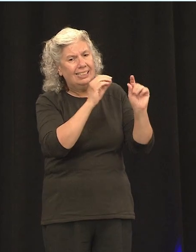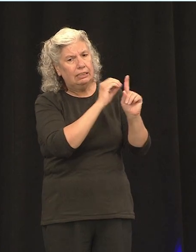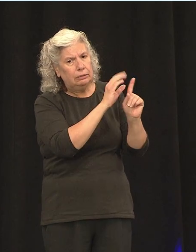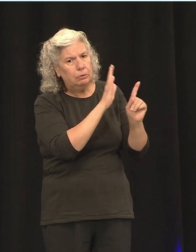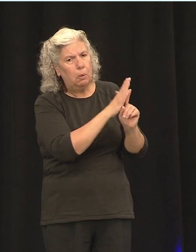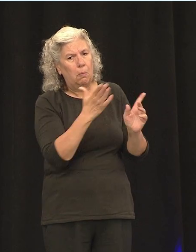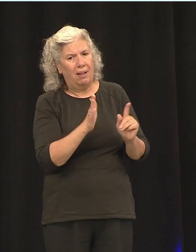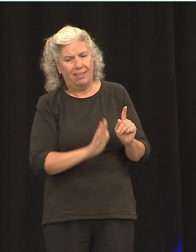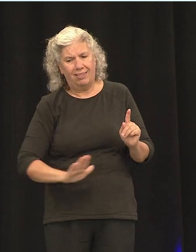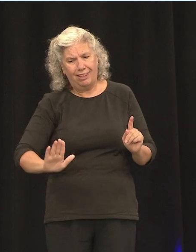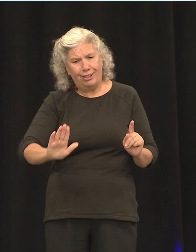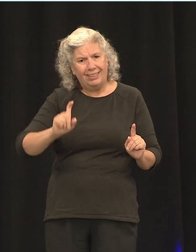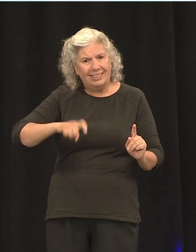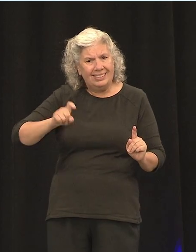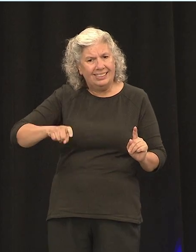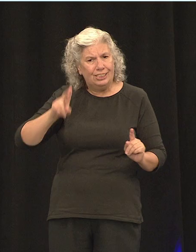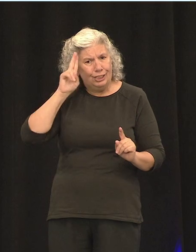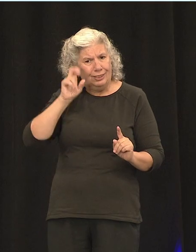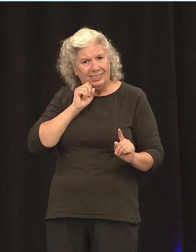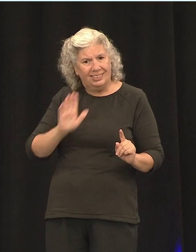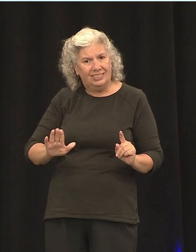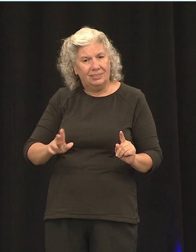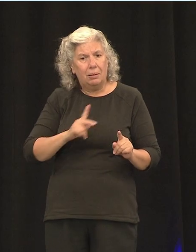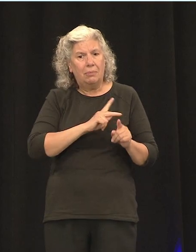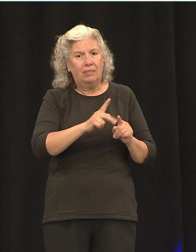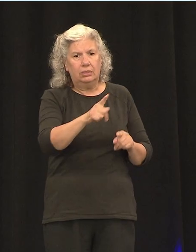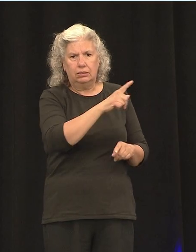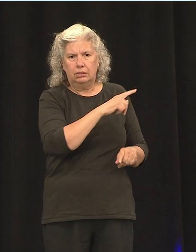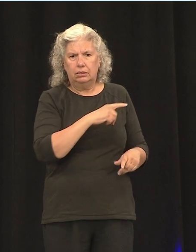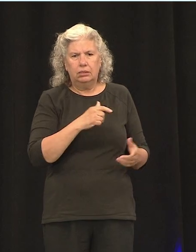they don't want to understand, but just because they've never met